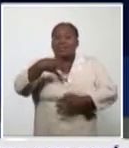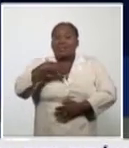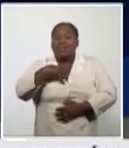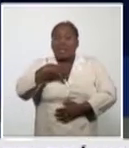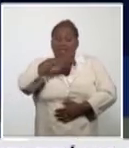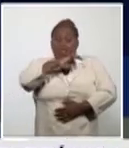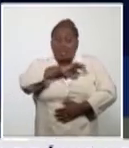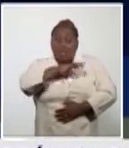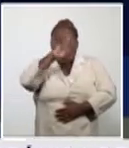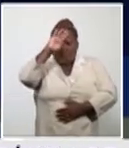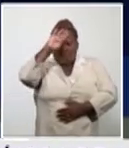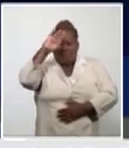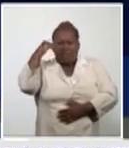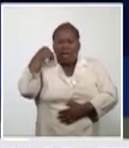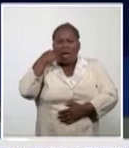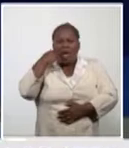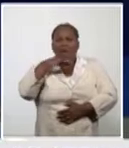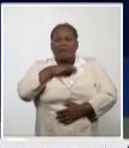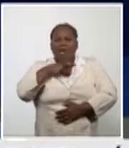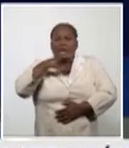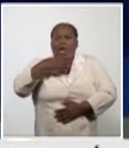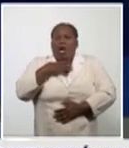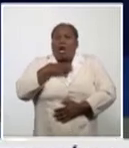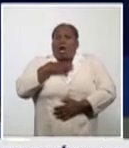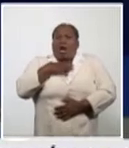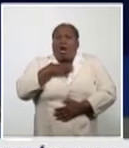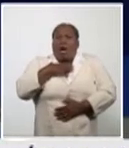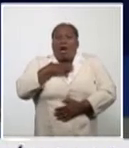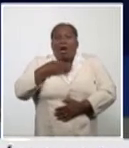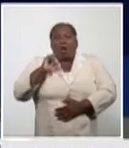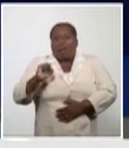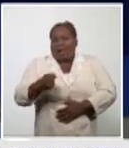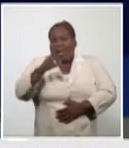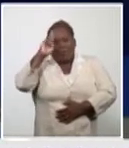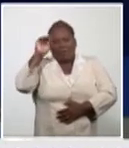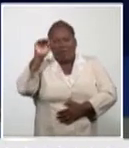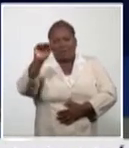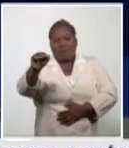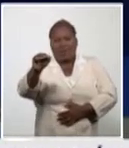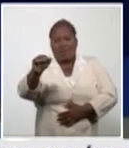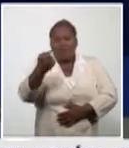Some of them even show symptoms of the disease and need hospitalization.